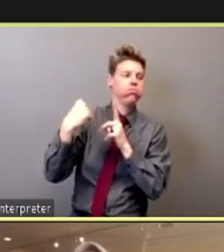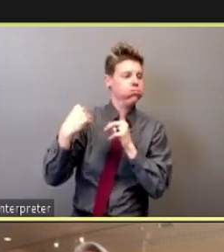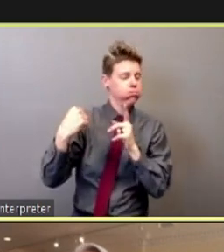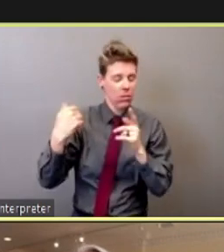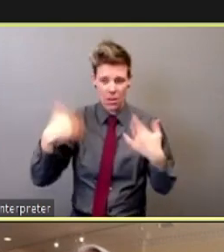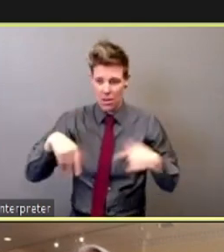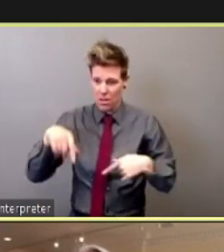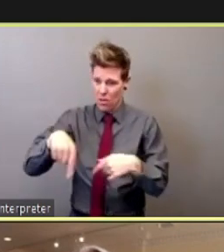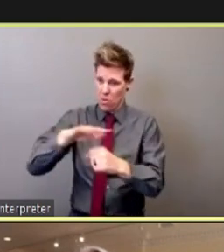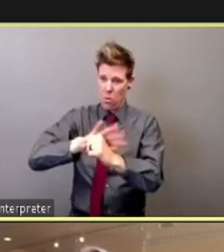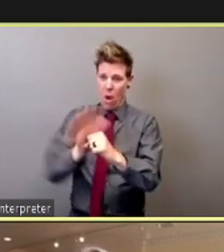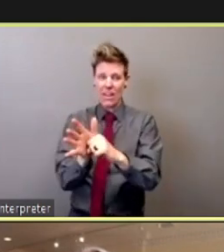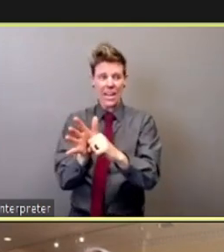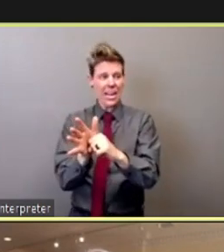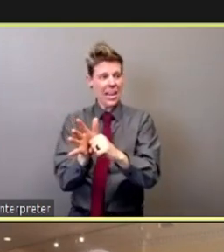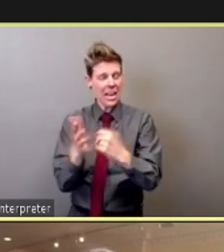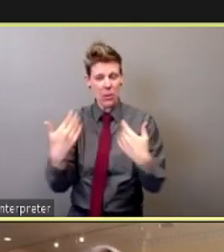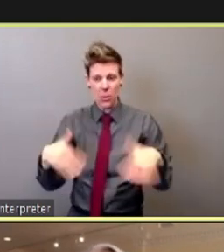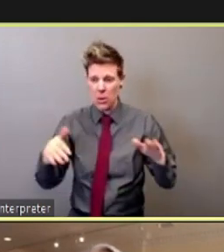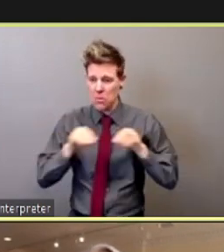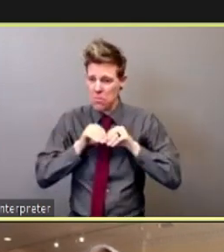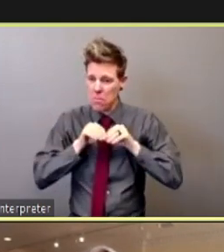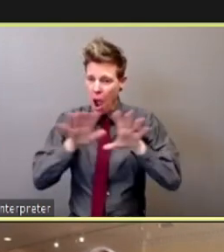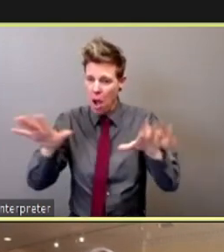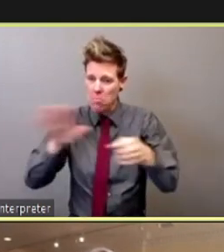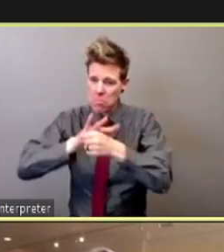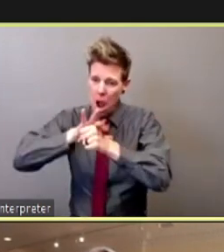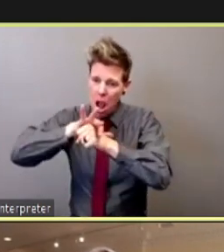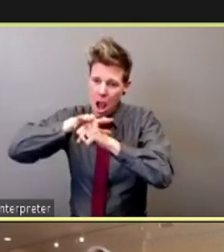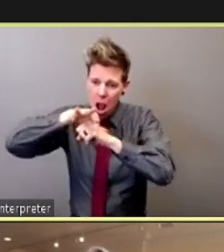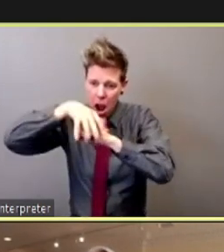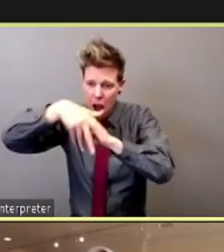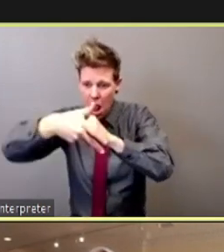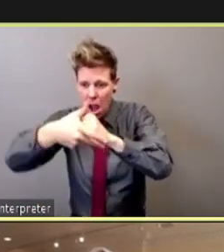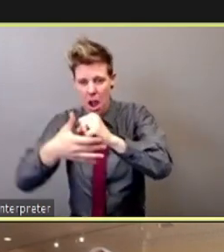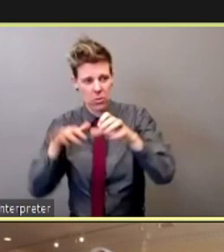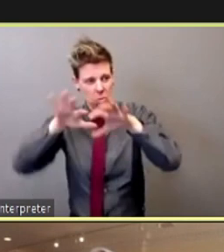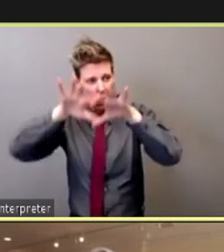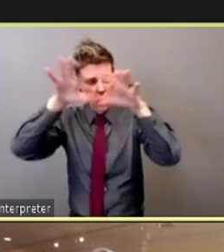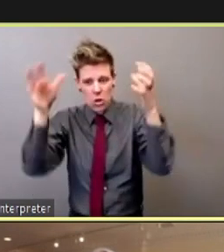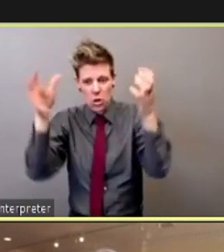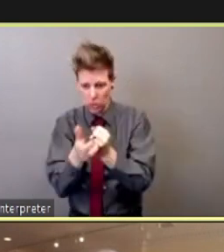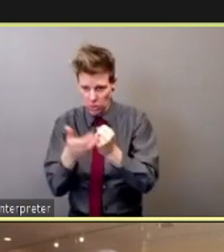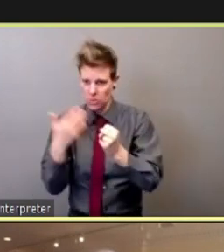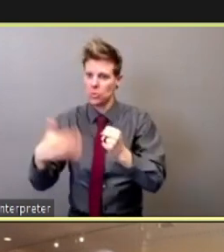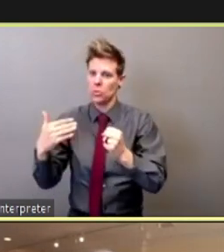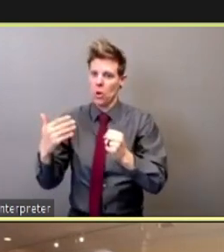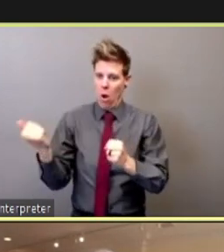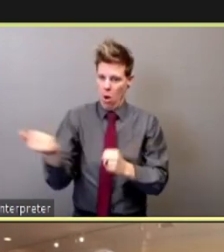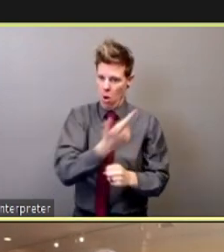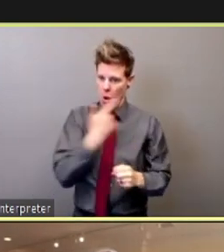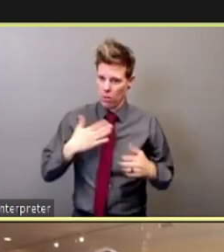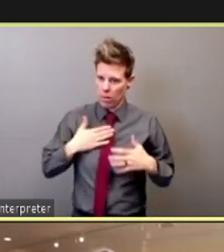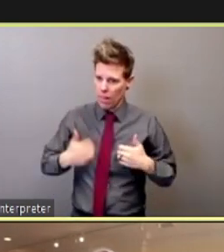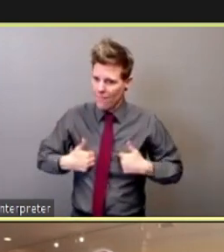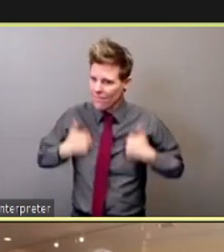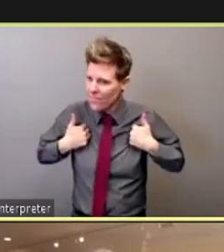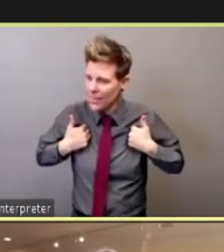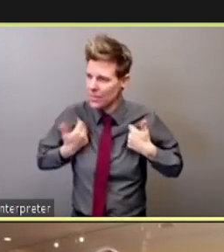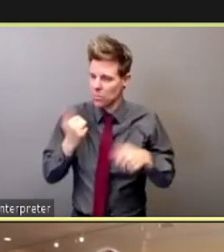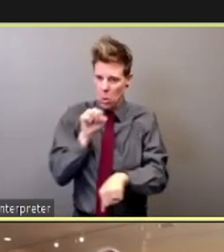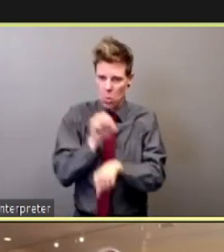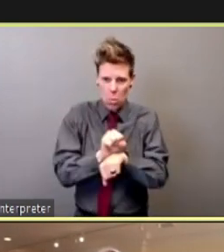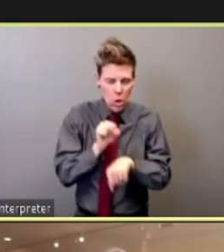we control it, that changes. And that hard work pays off. I mean, this week we